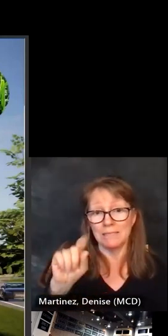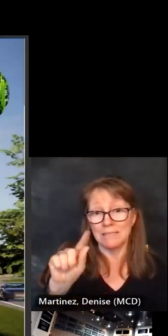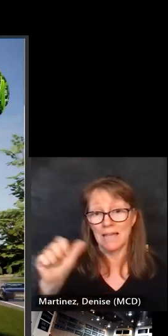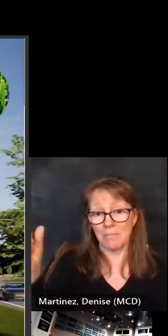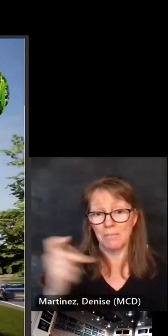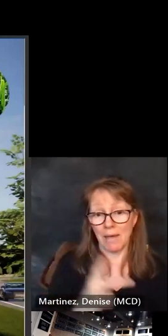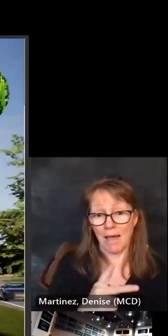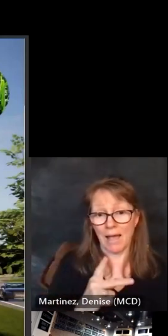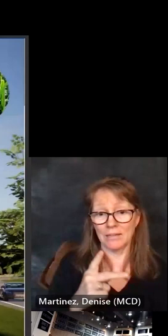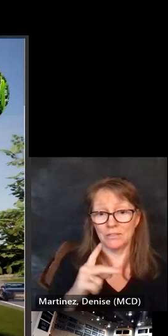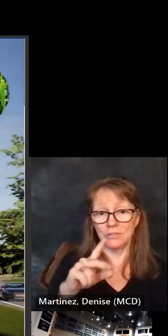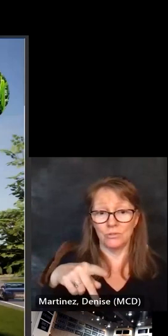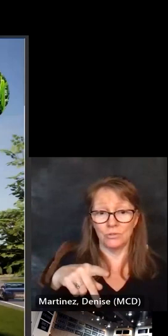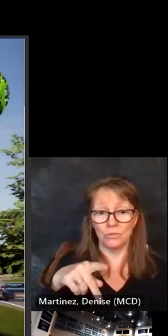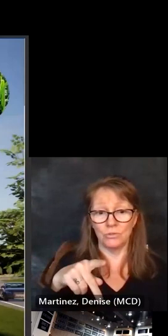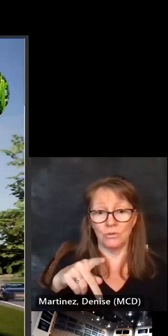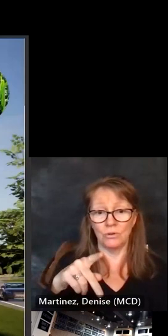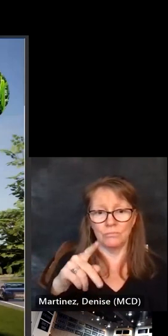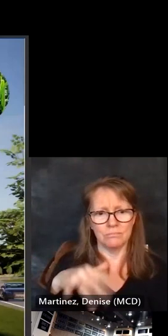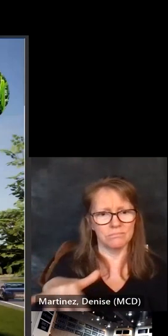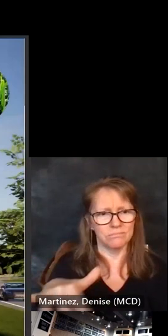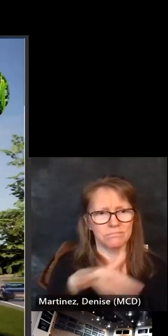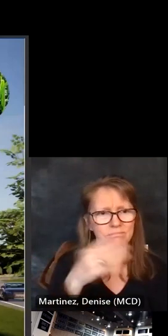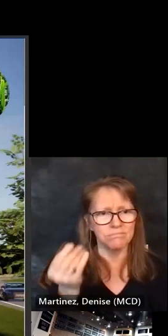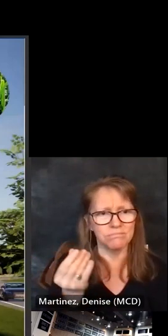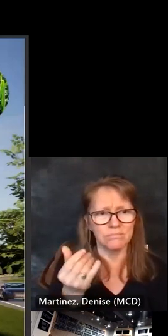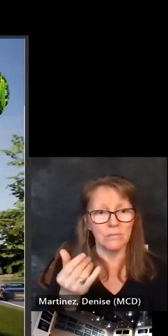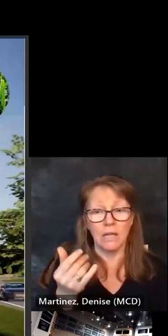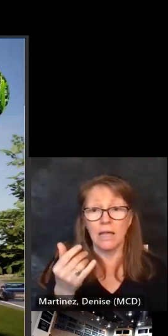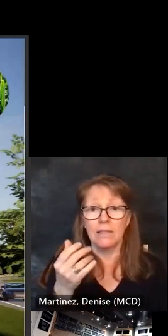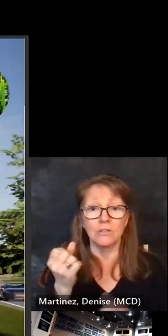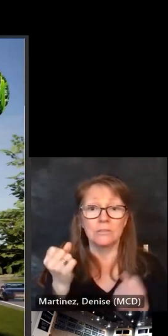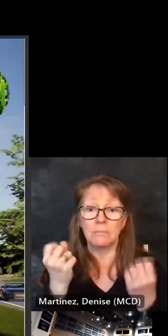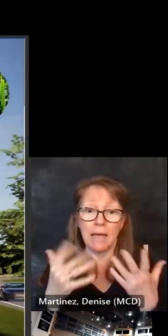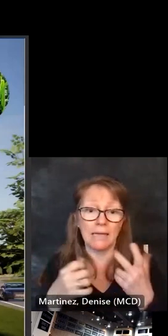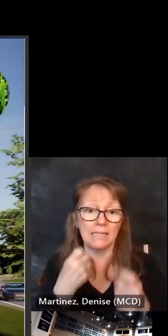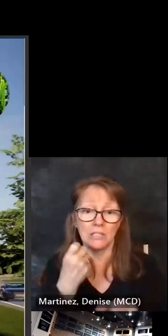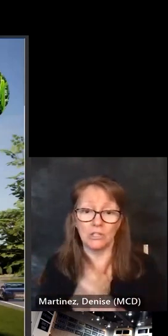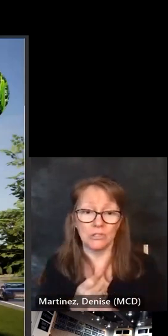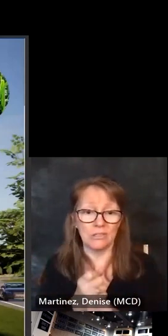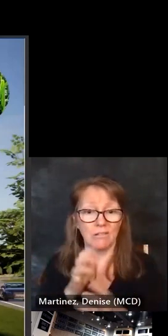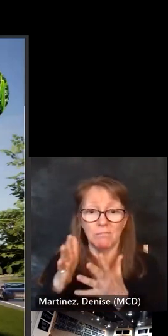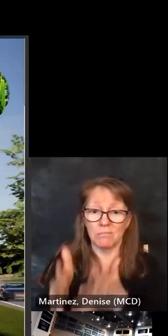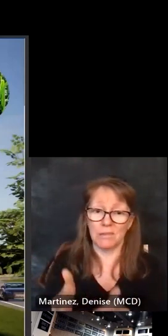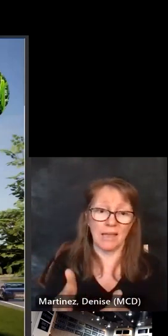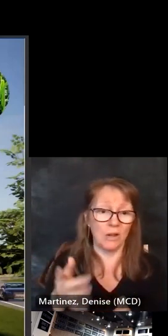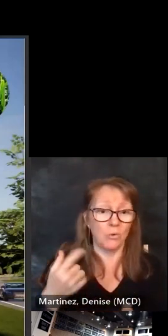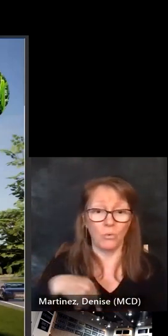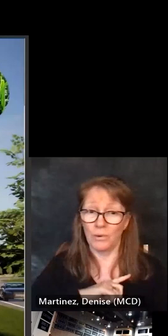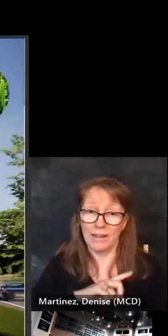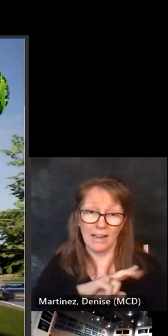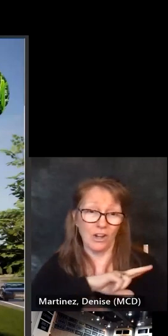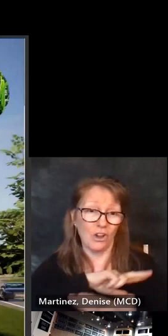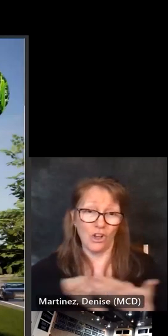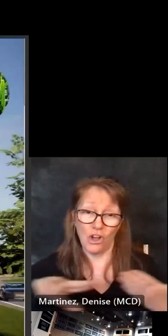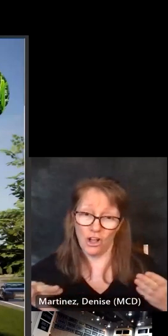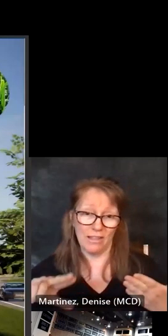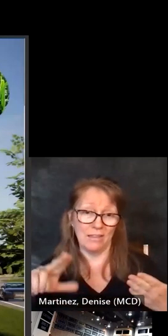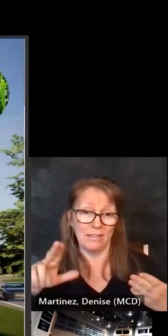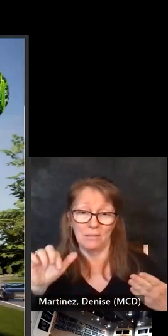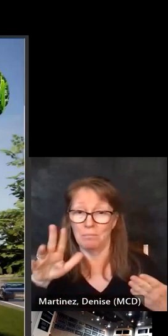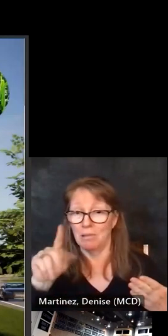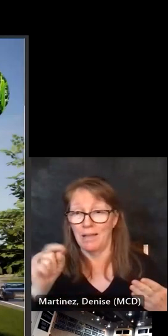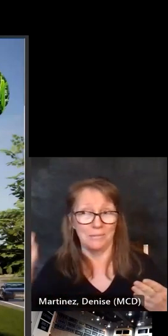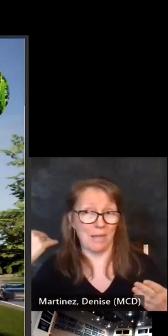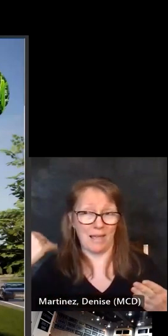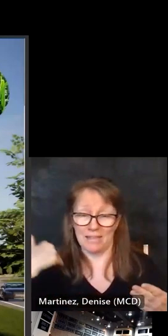Let's leverage this for fixing generations of blight at the Arborway Yard. And we didn't call it that transit-oriented development back